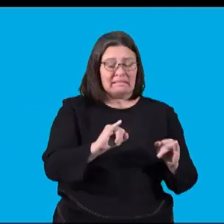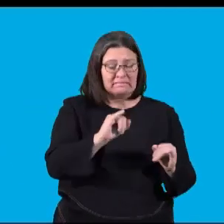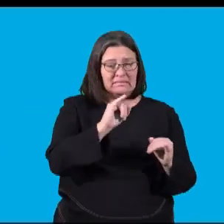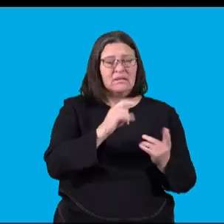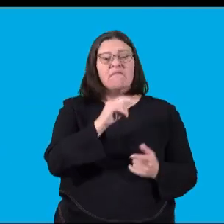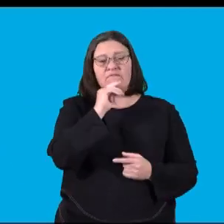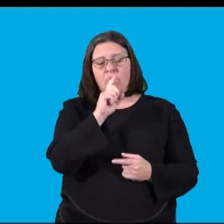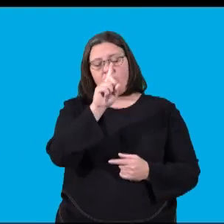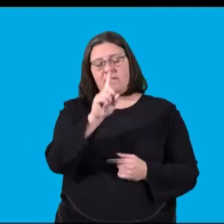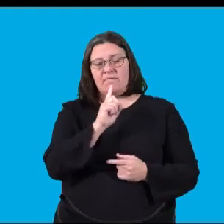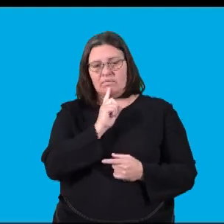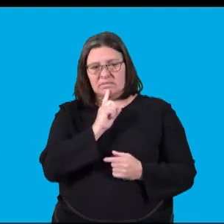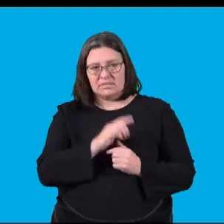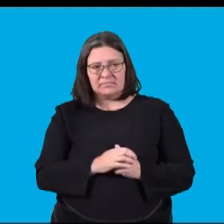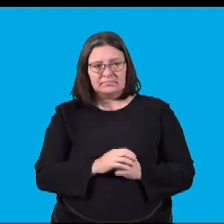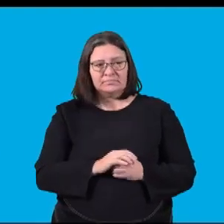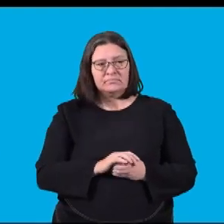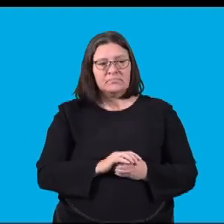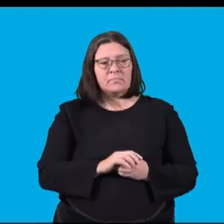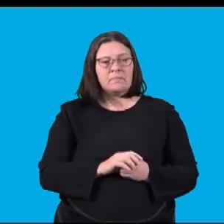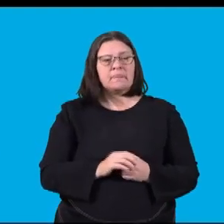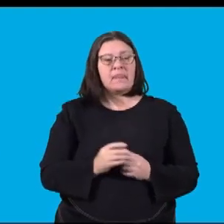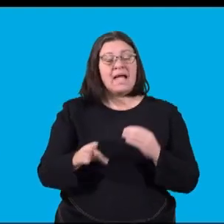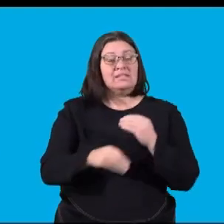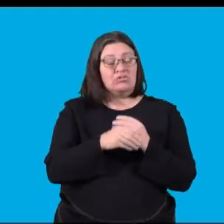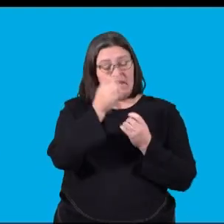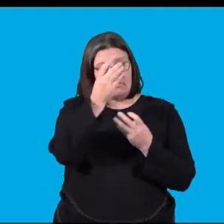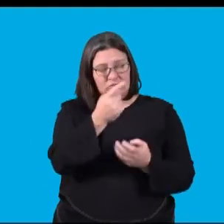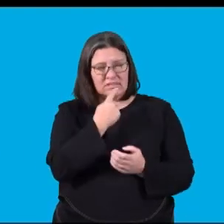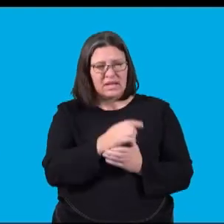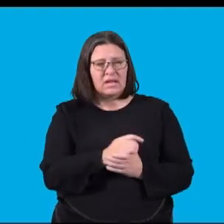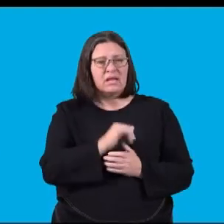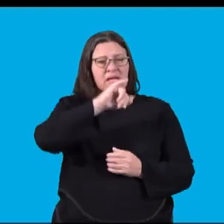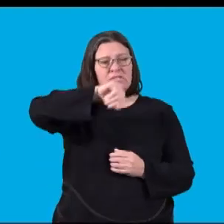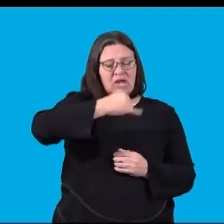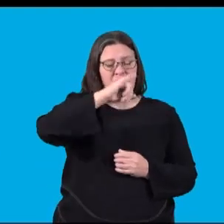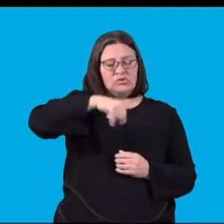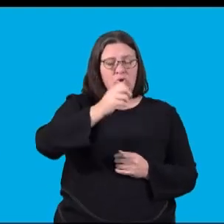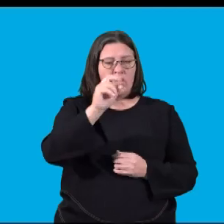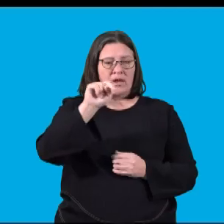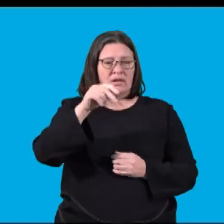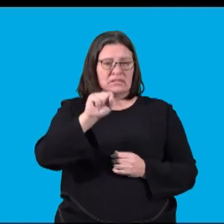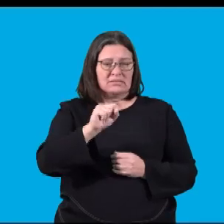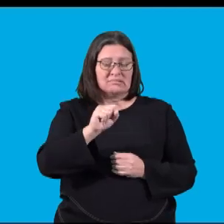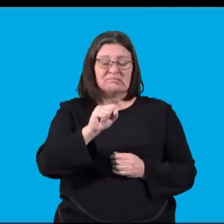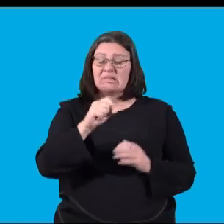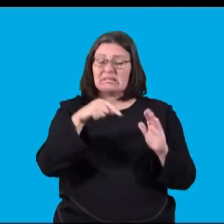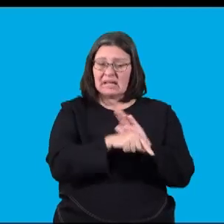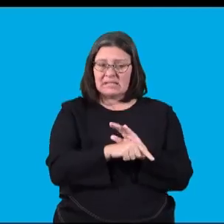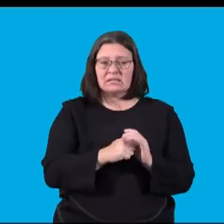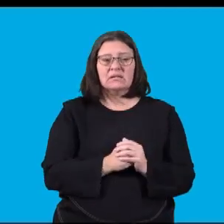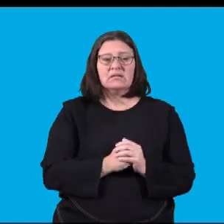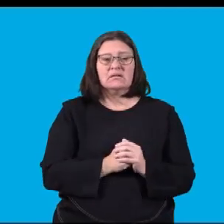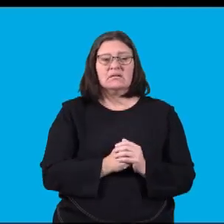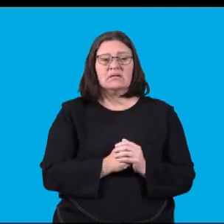1,000. The additional information then reads, J. Jones' debt will be written